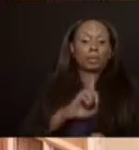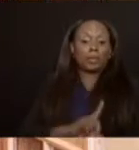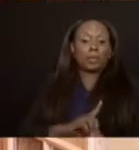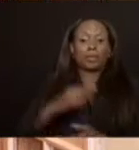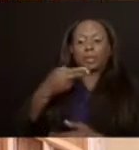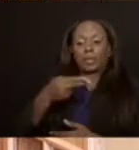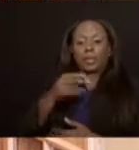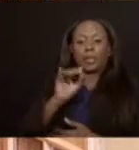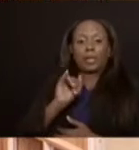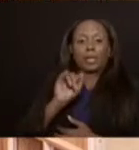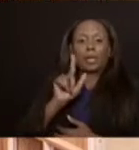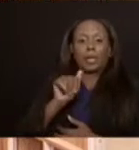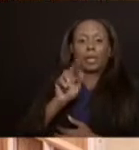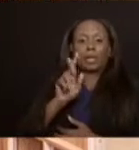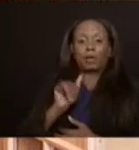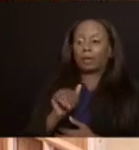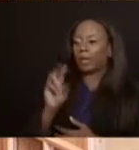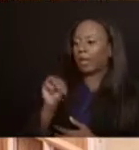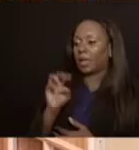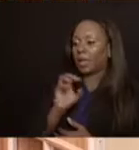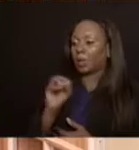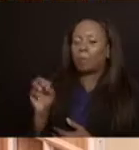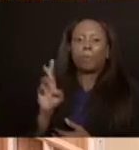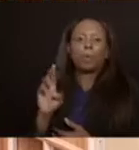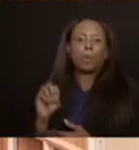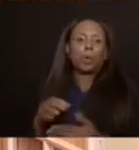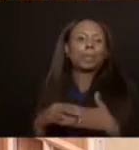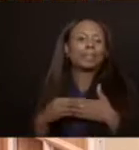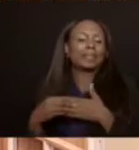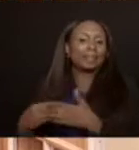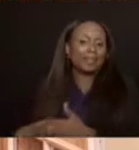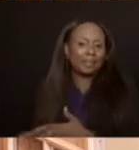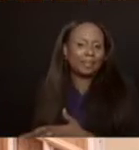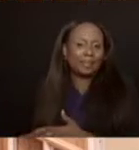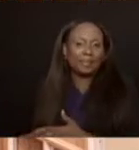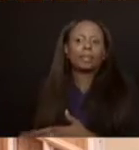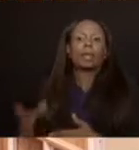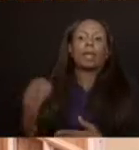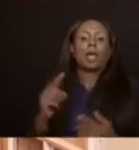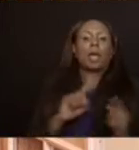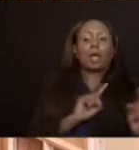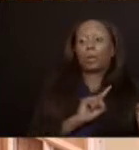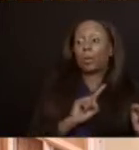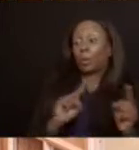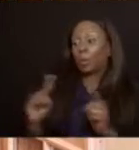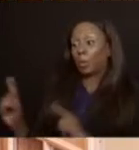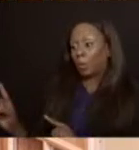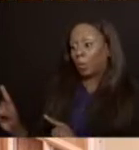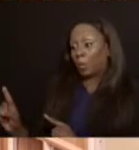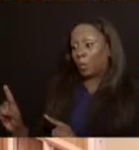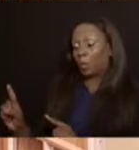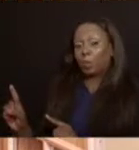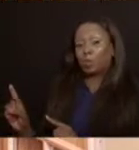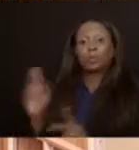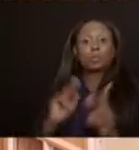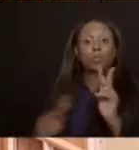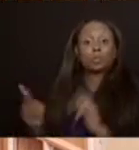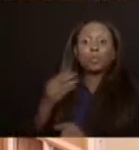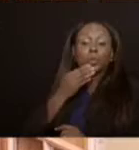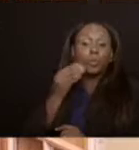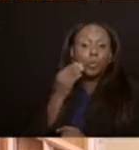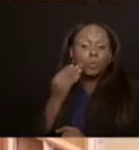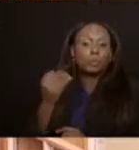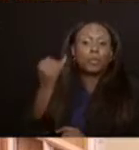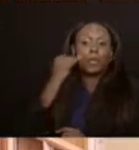doctors predominantly. Many of them were working along with Major Clark and Dr. Ferdinand in the community pop-up clinics and the polyclinics.